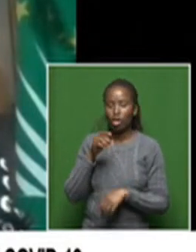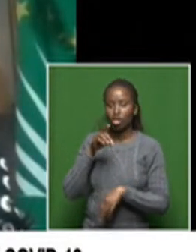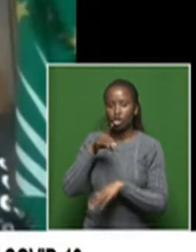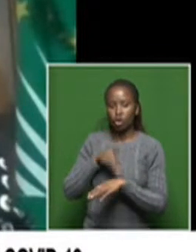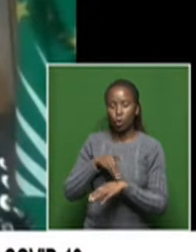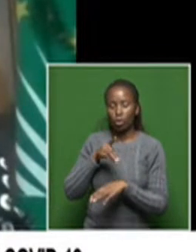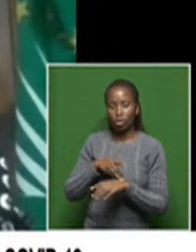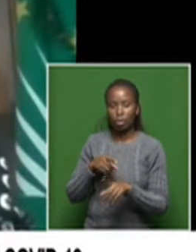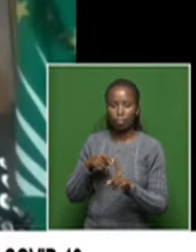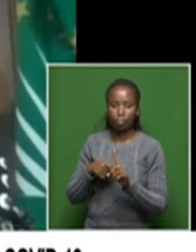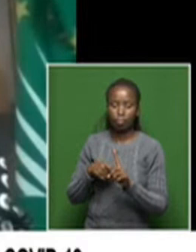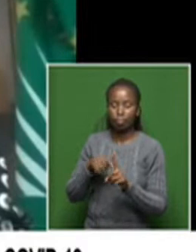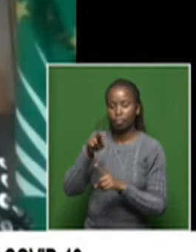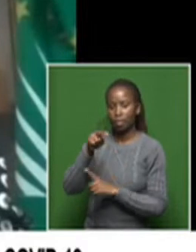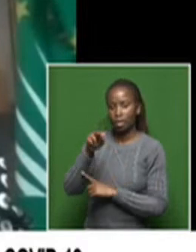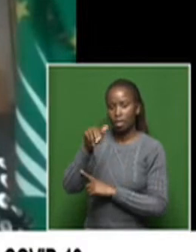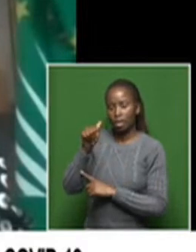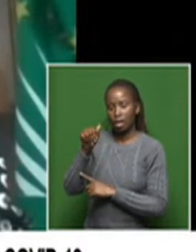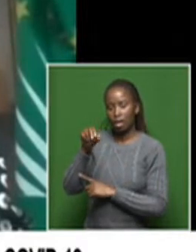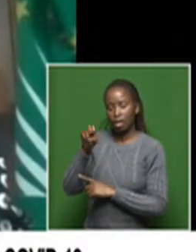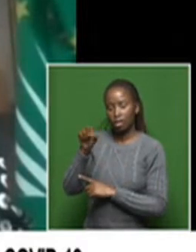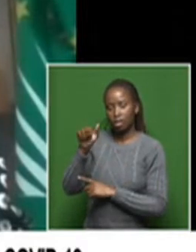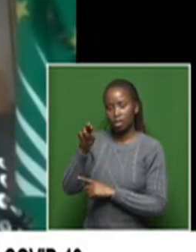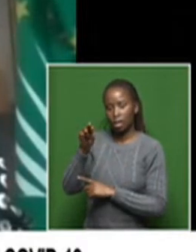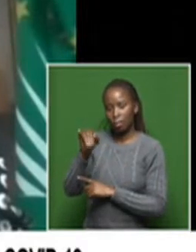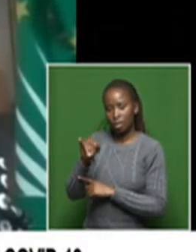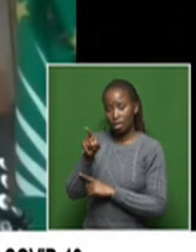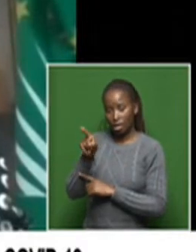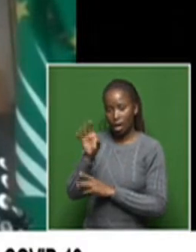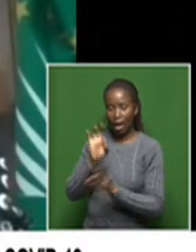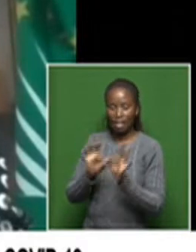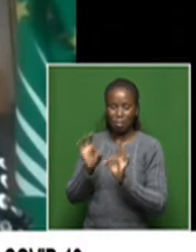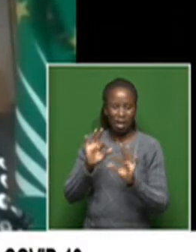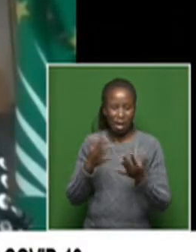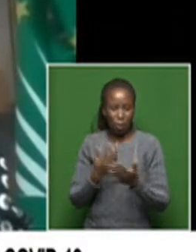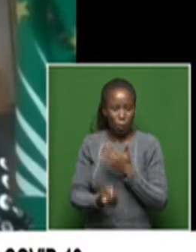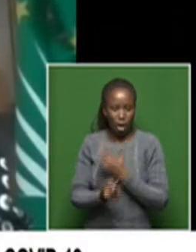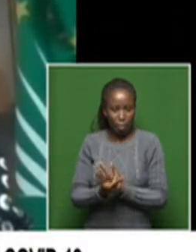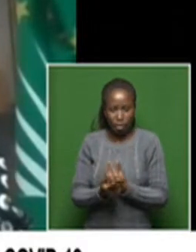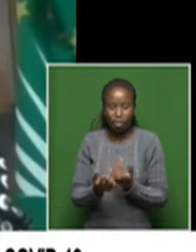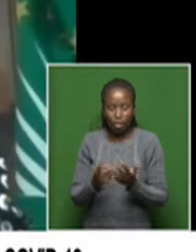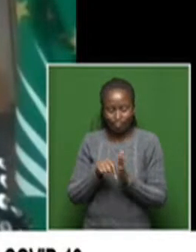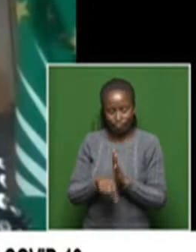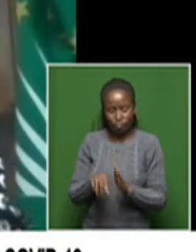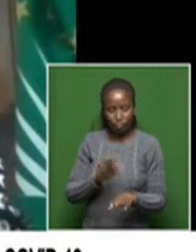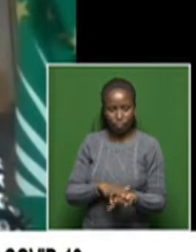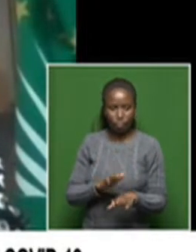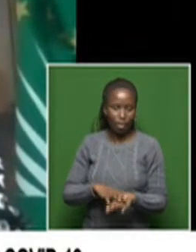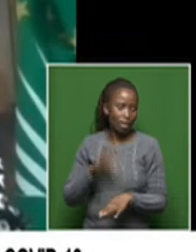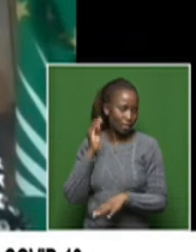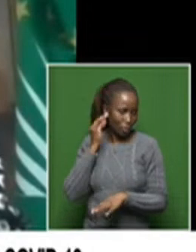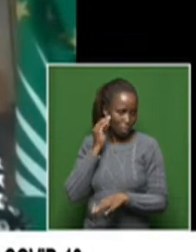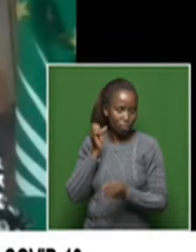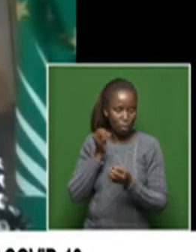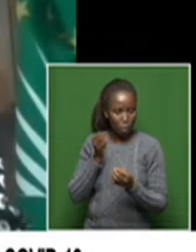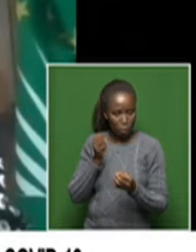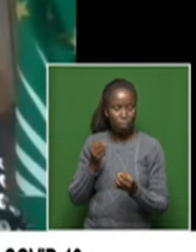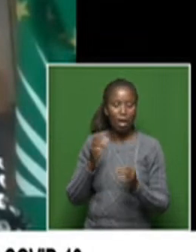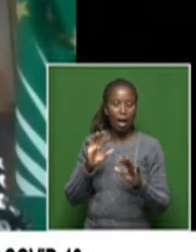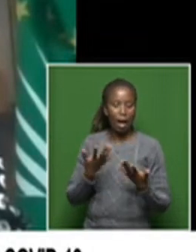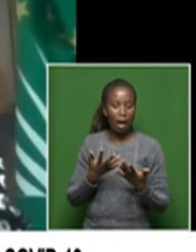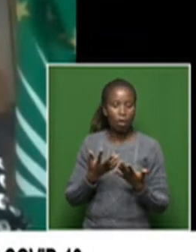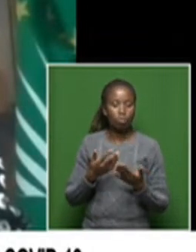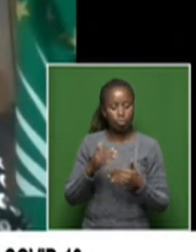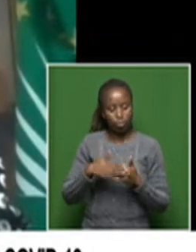Kisnesami to be able to say, these are the lessons in terms of our pilot site, and give us in detail how we plan to go and